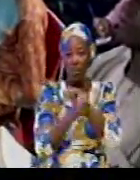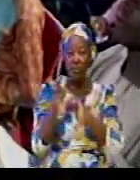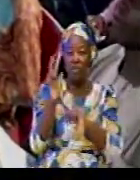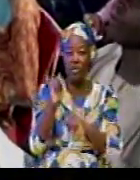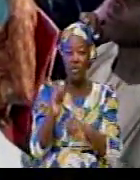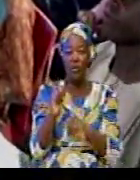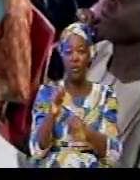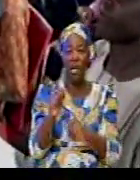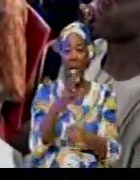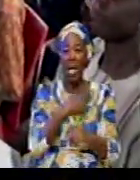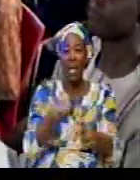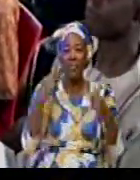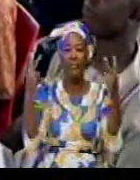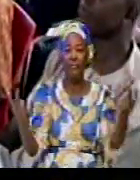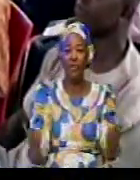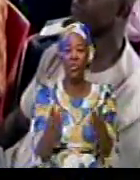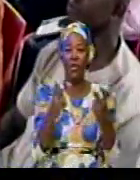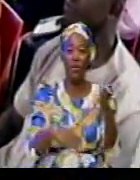victory that comes,